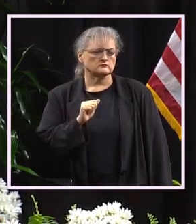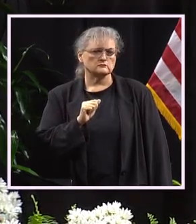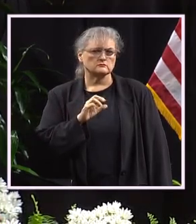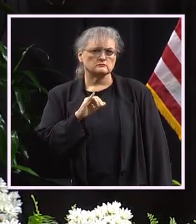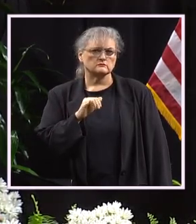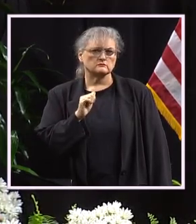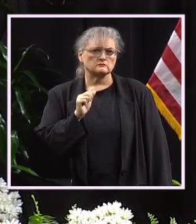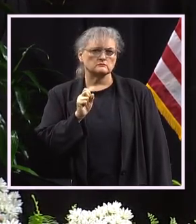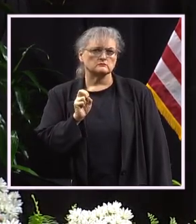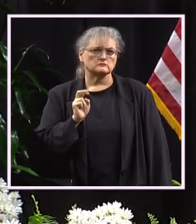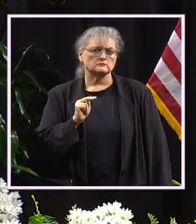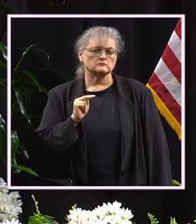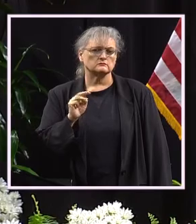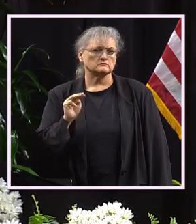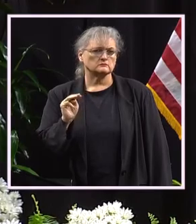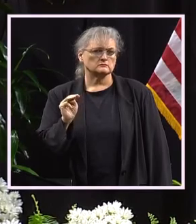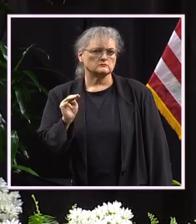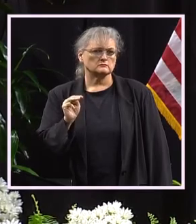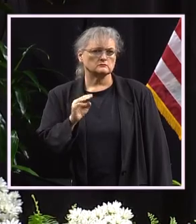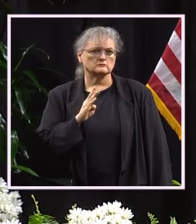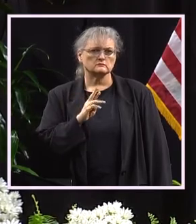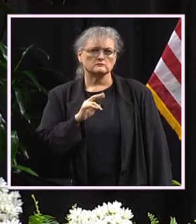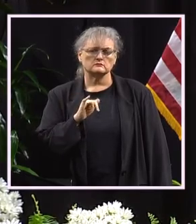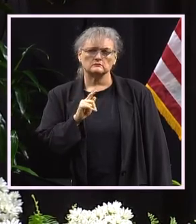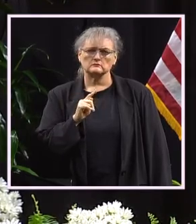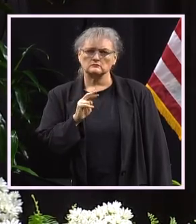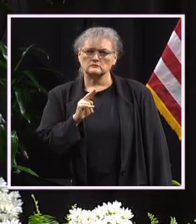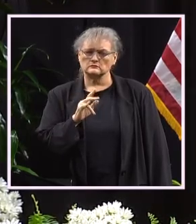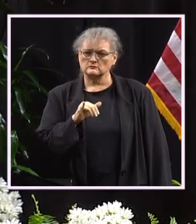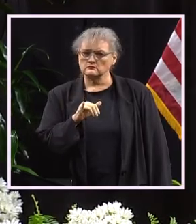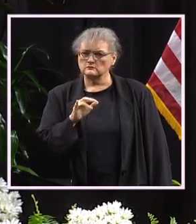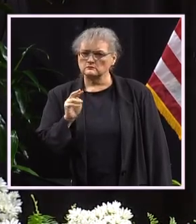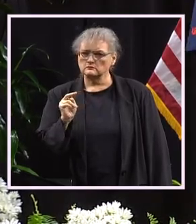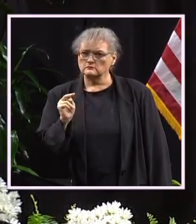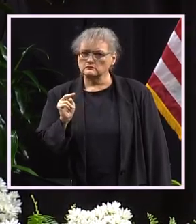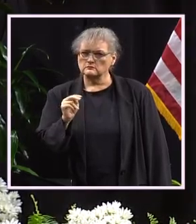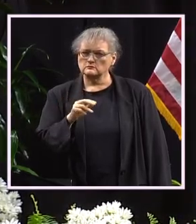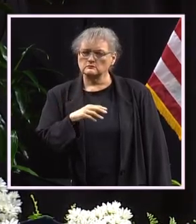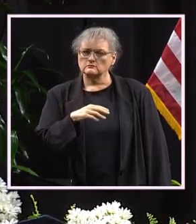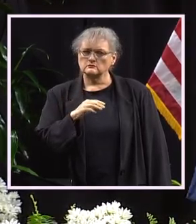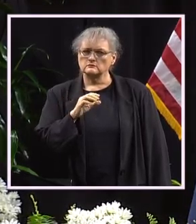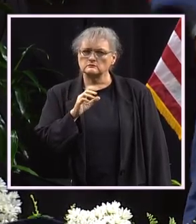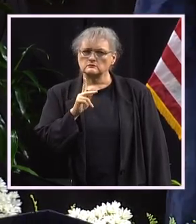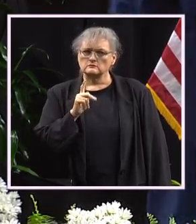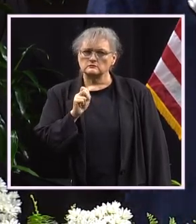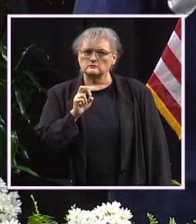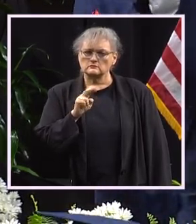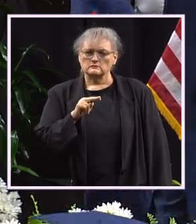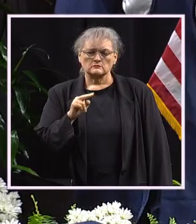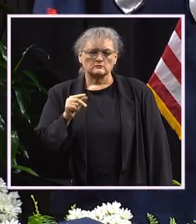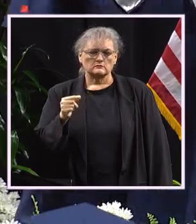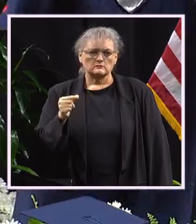Jason Anthony Martinez. Brittany Nicole Quintanilla. Karen A. Guzman.